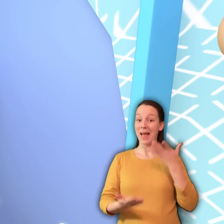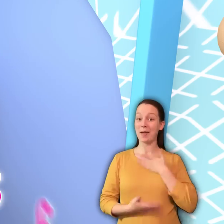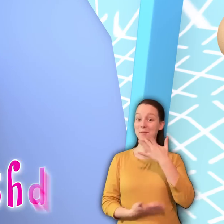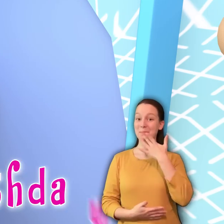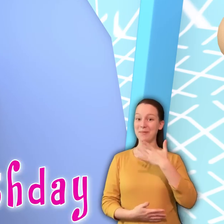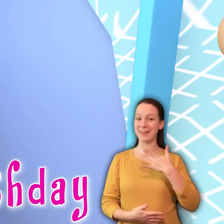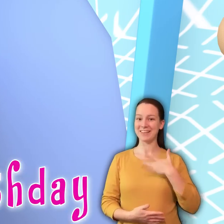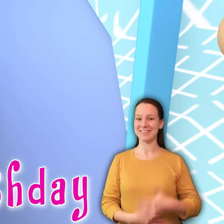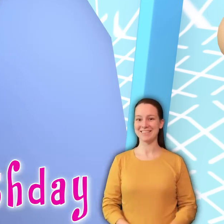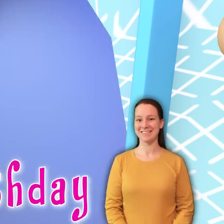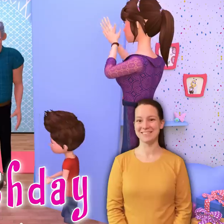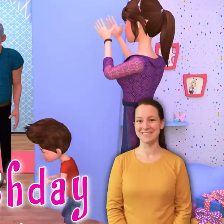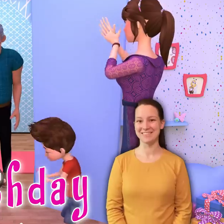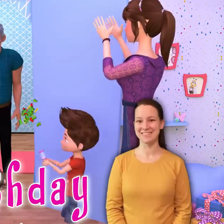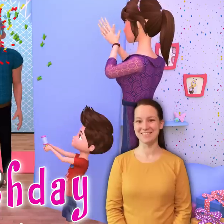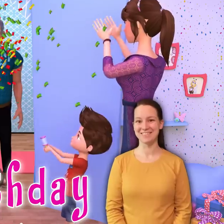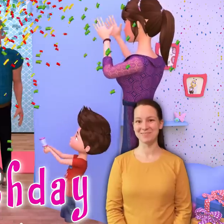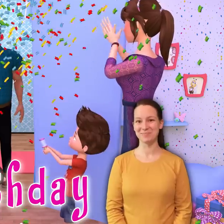happy birthday